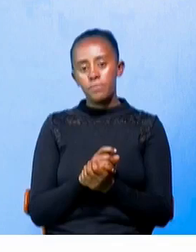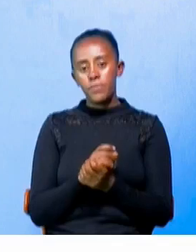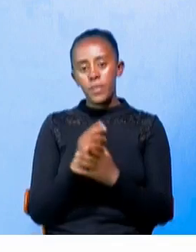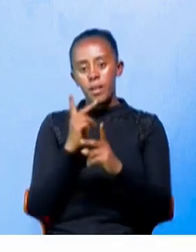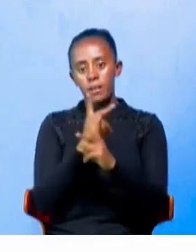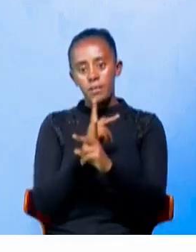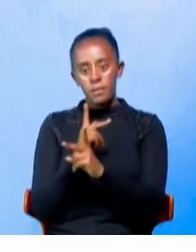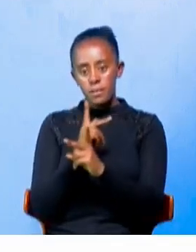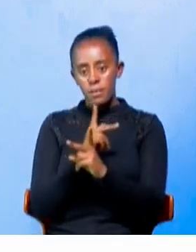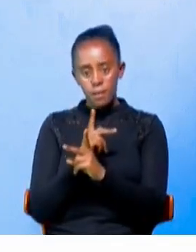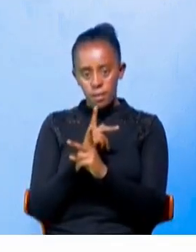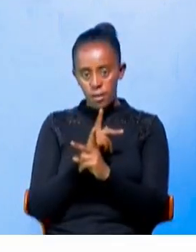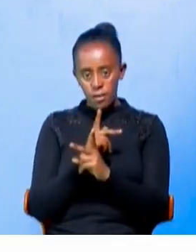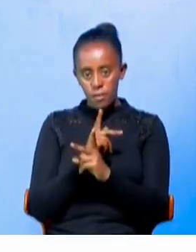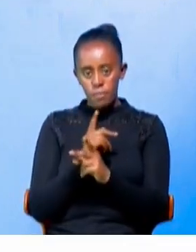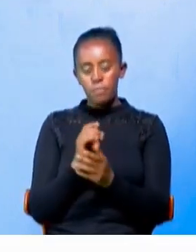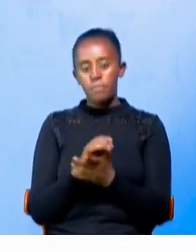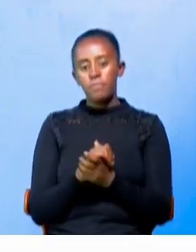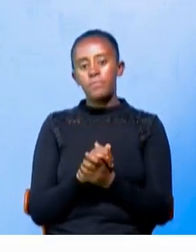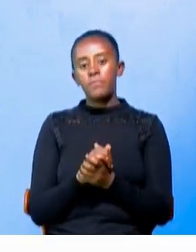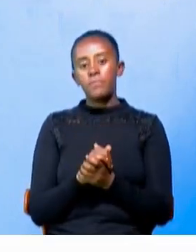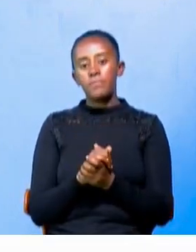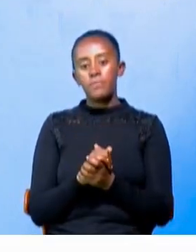take care,